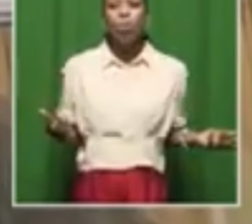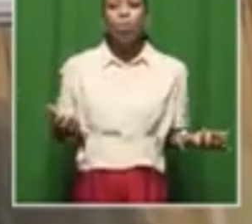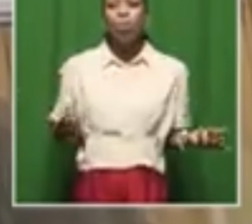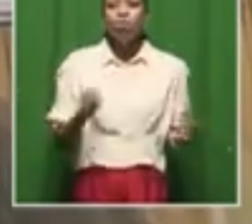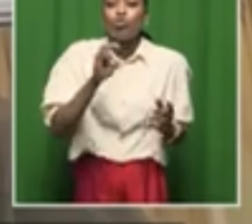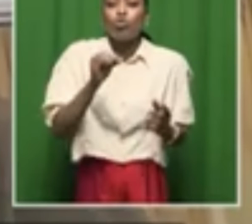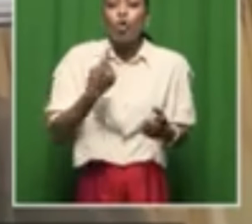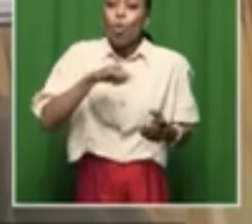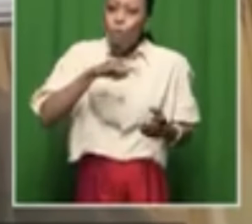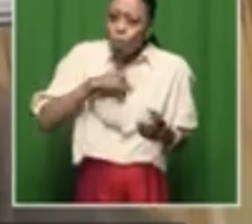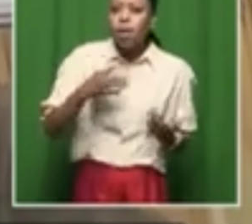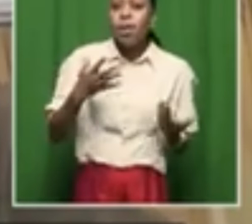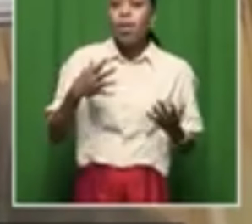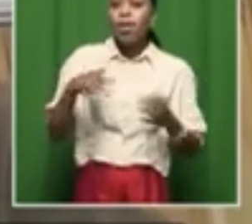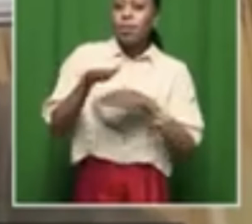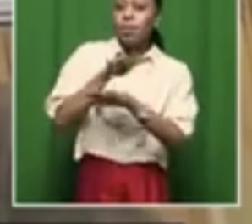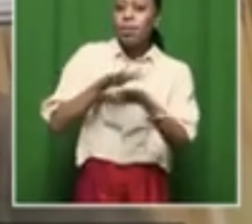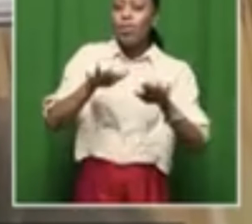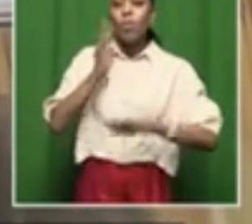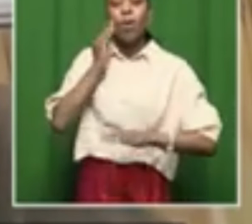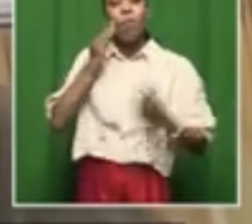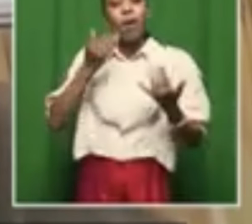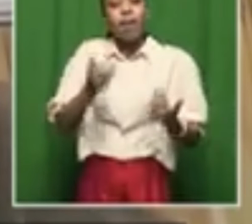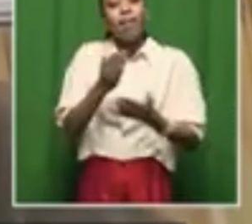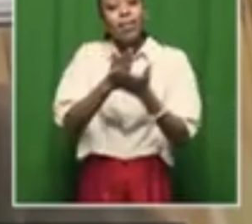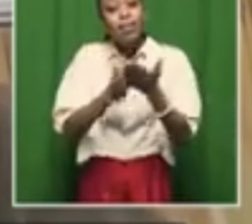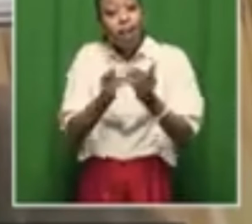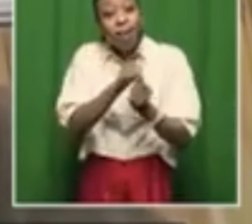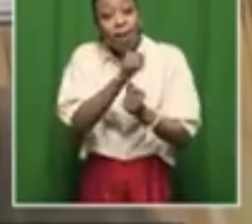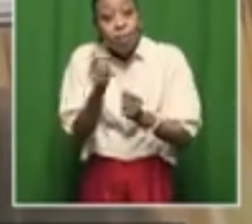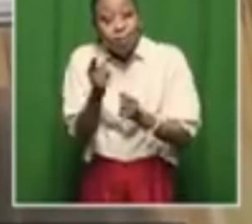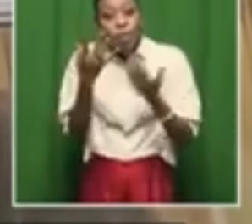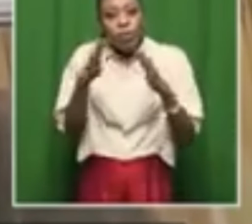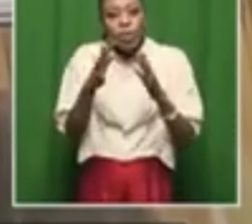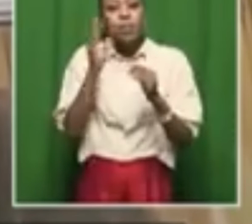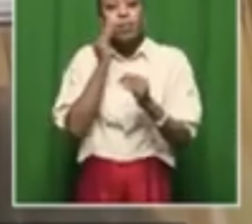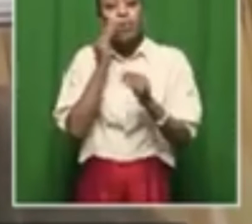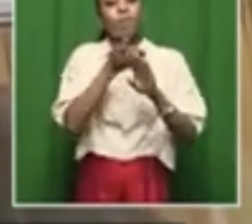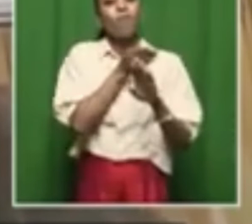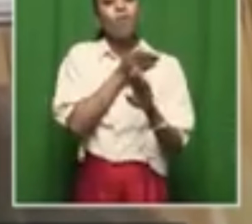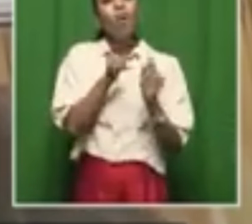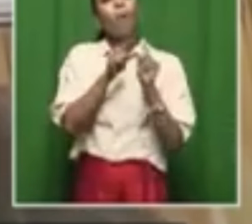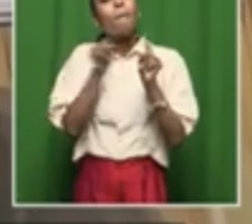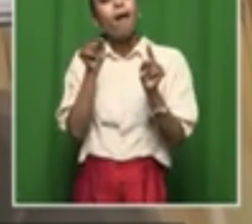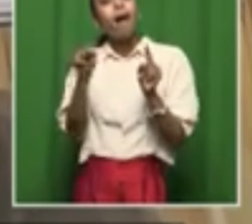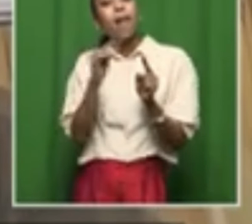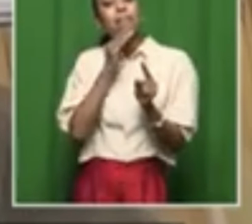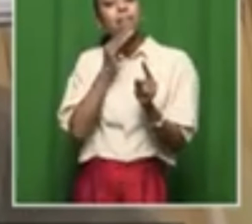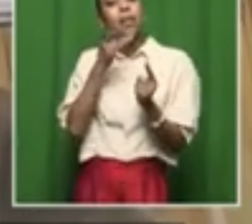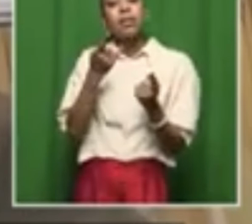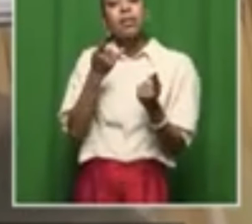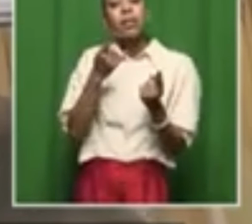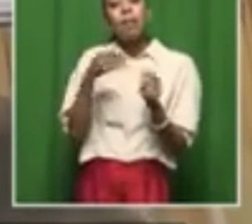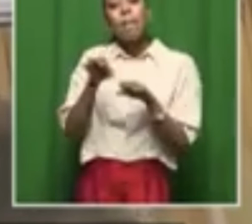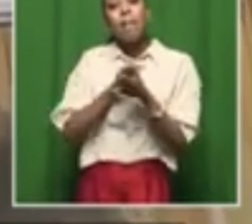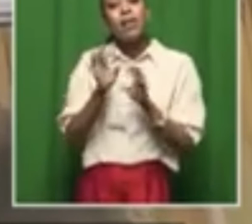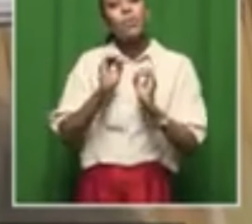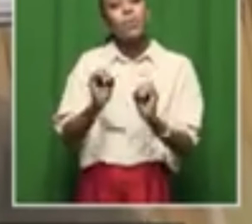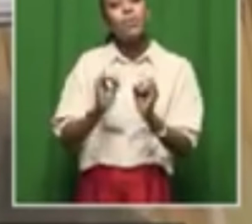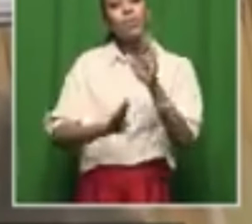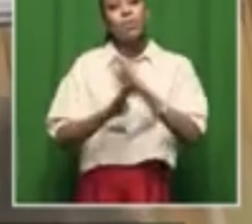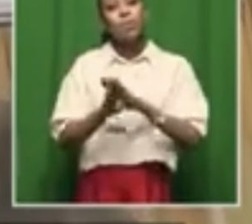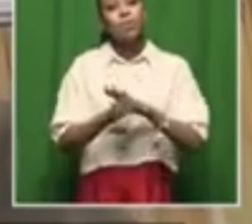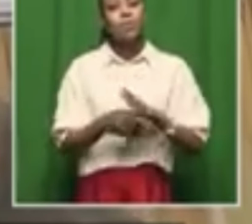are going through a situation which some of which we have seen before, but it does not mean that there are no plans to improve it.